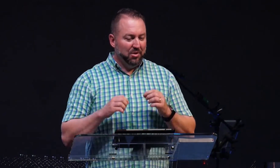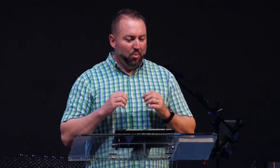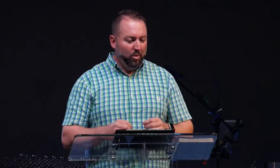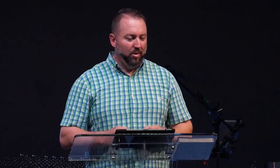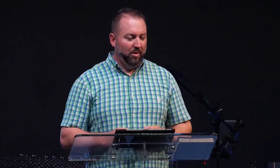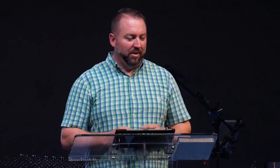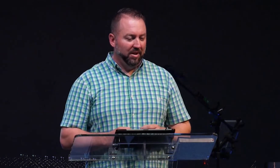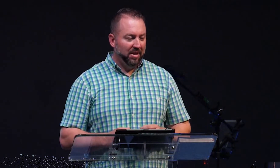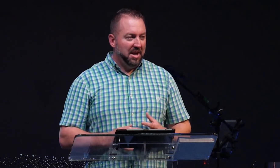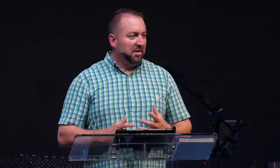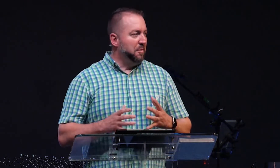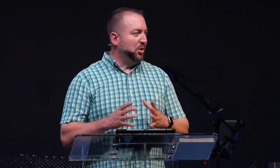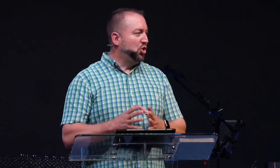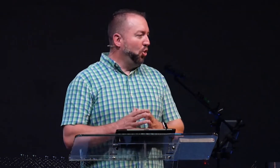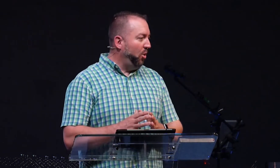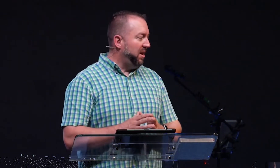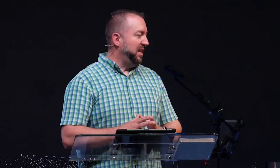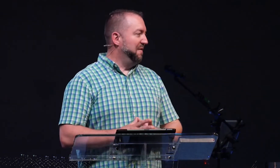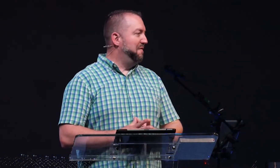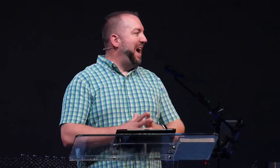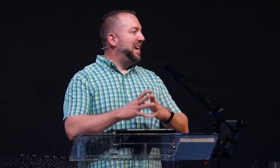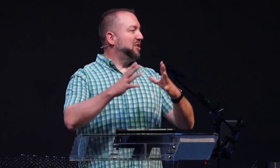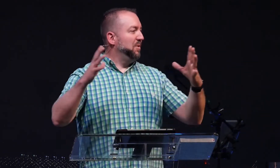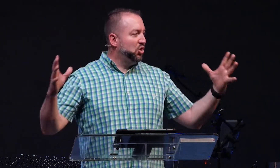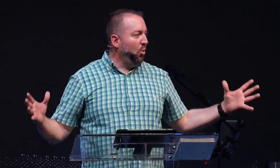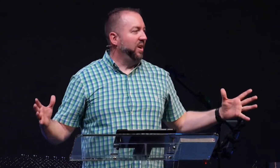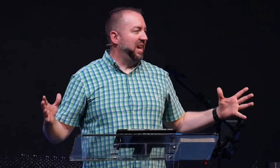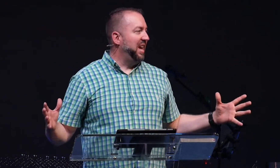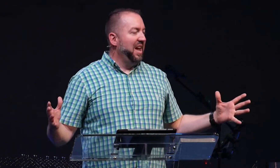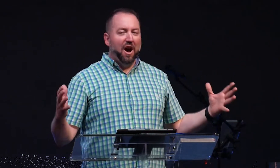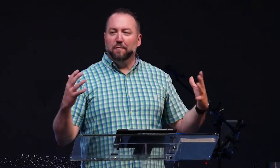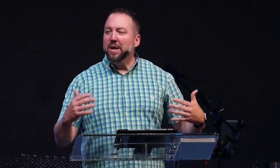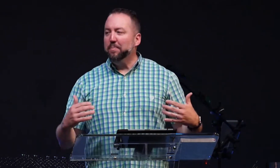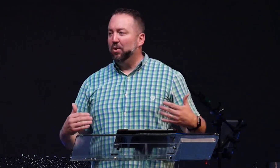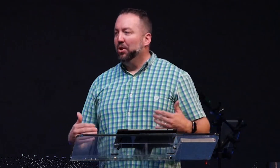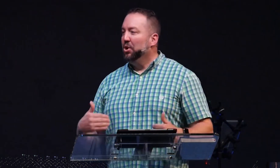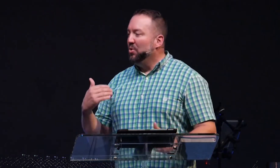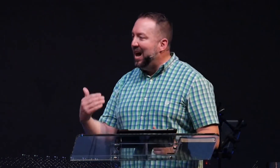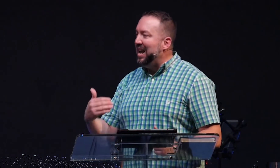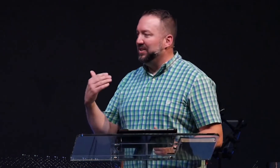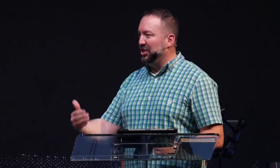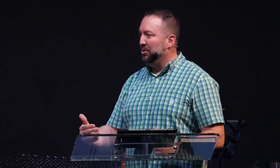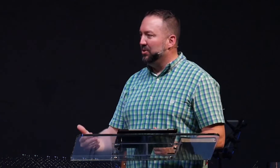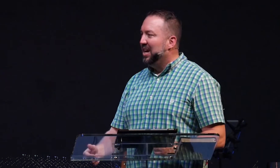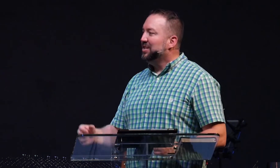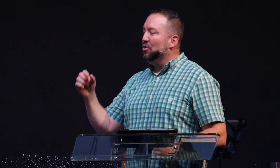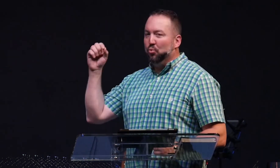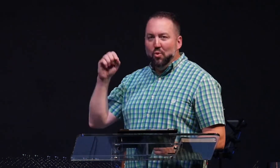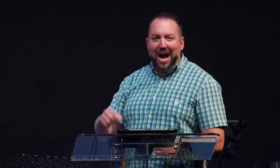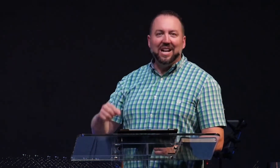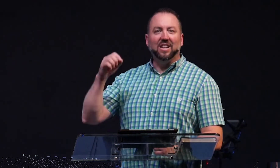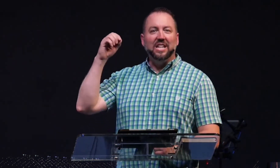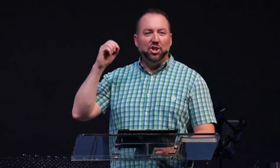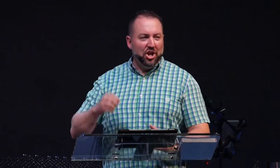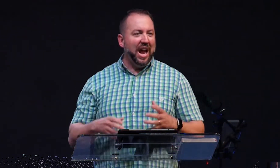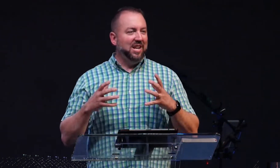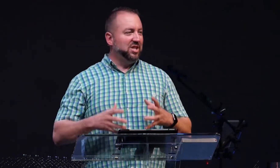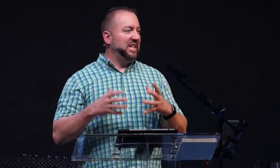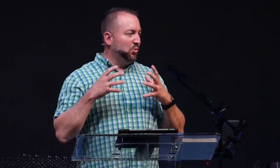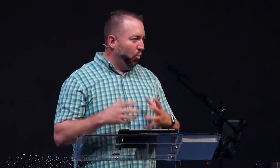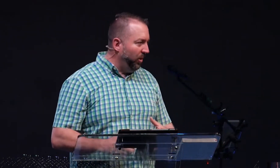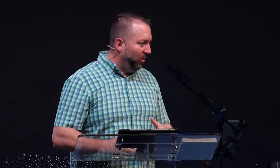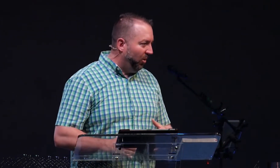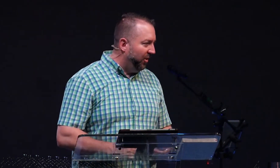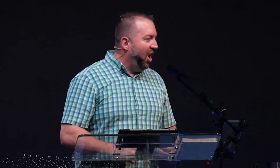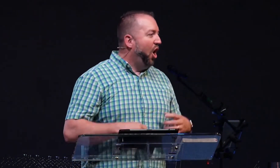this world. The vast majority of people who God has used to radically change